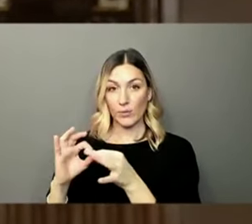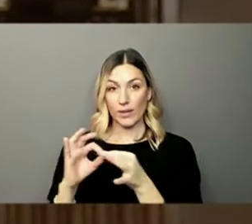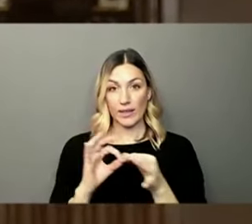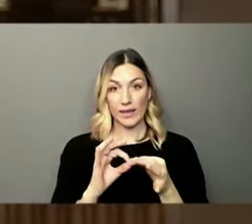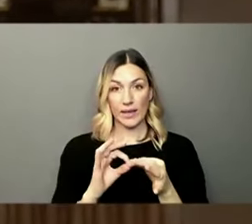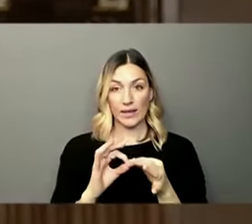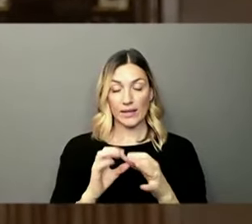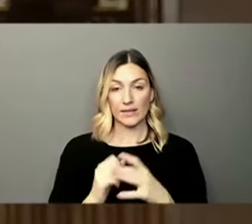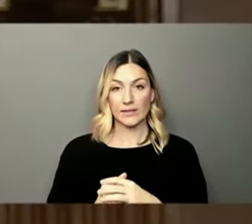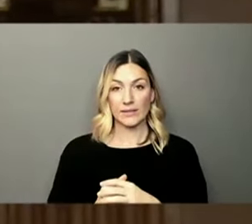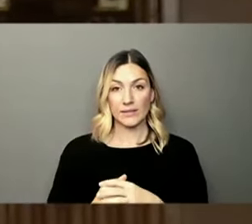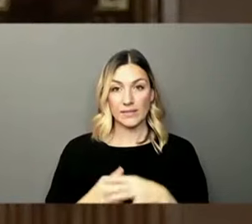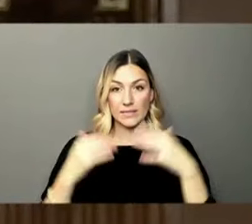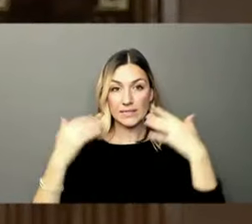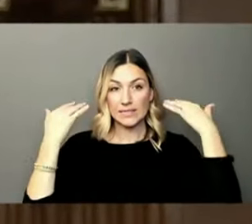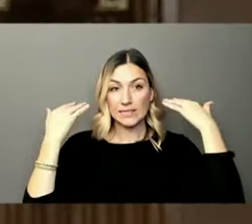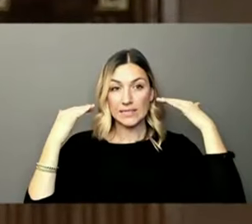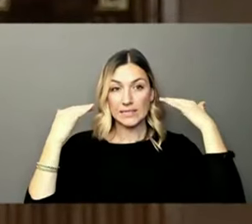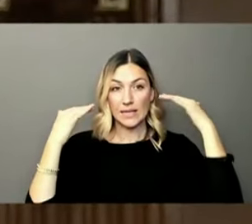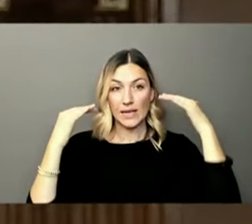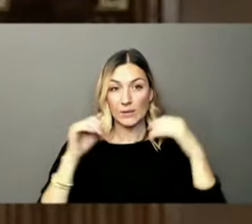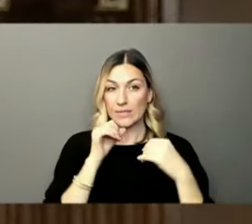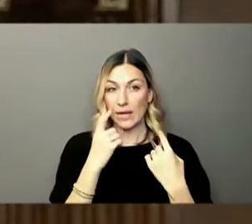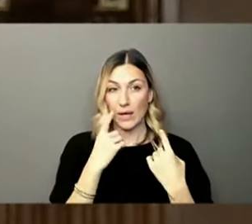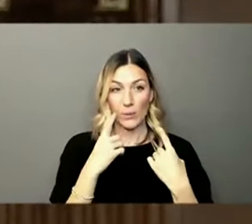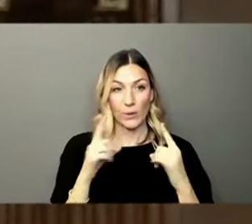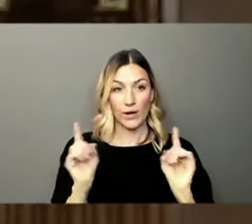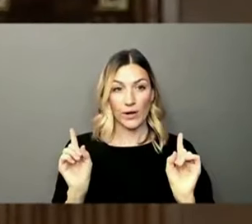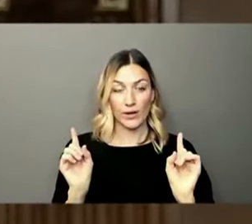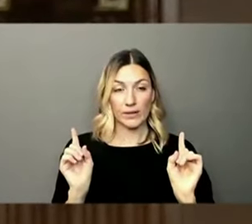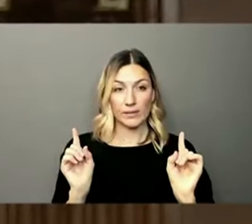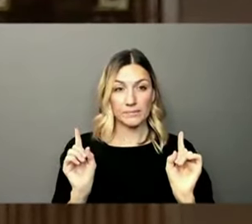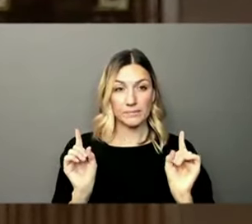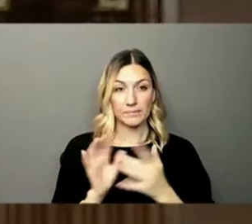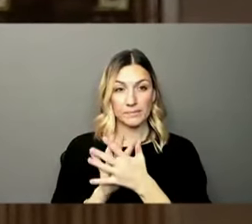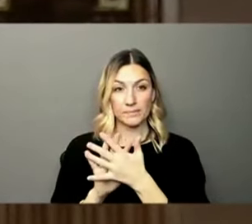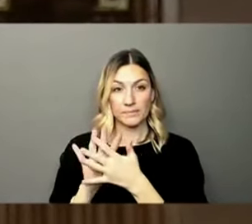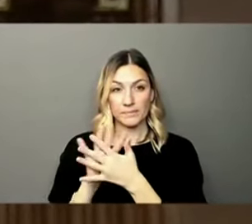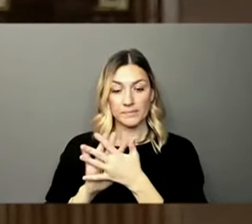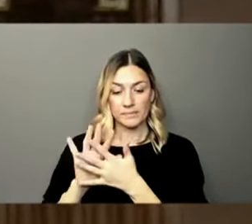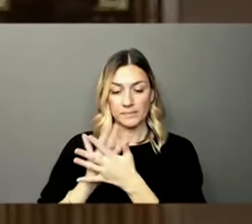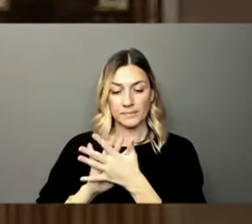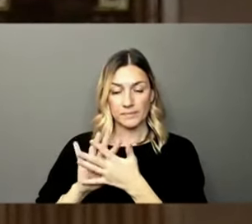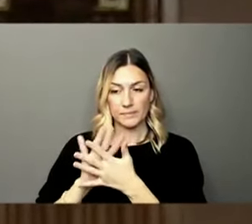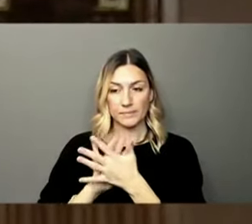large-scale chronic health networks have been essential in advancing our understanding of